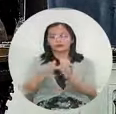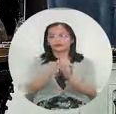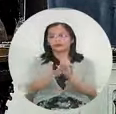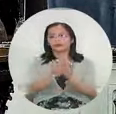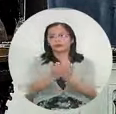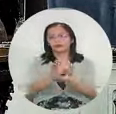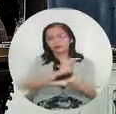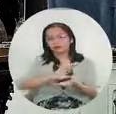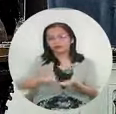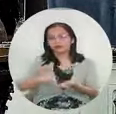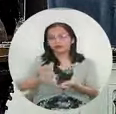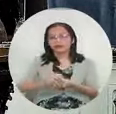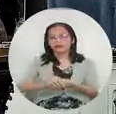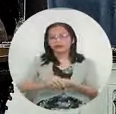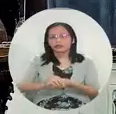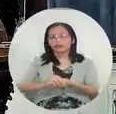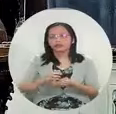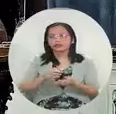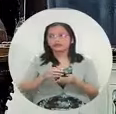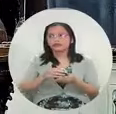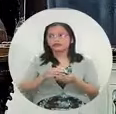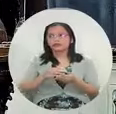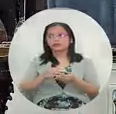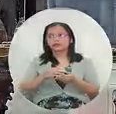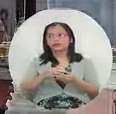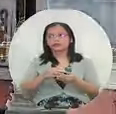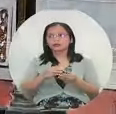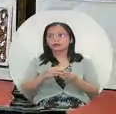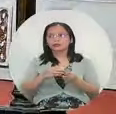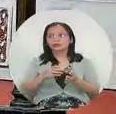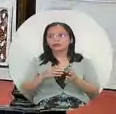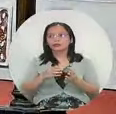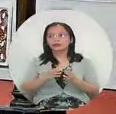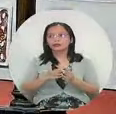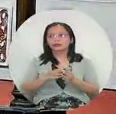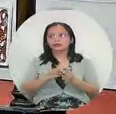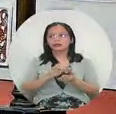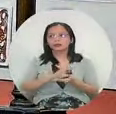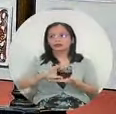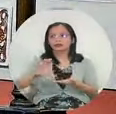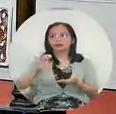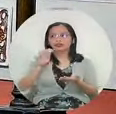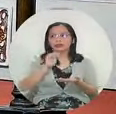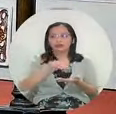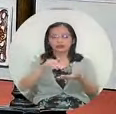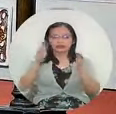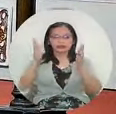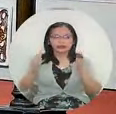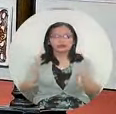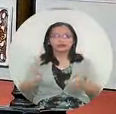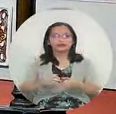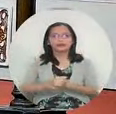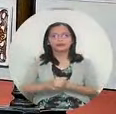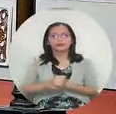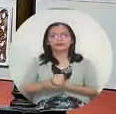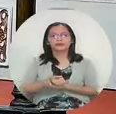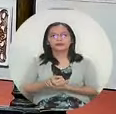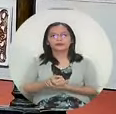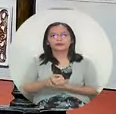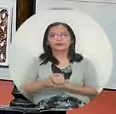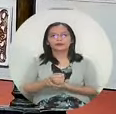ato, kamo mga Bible College student, taas kamot. Bible student. Oh, wana no, i-Bible student ron.